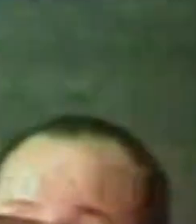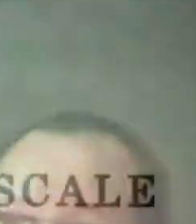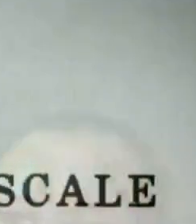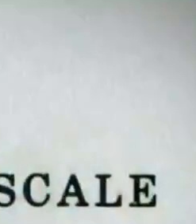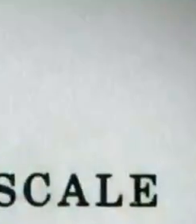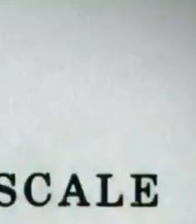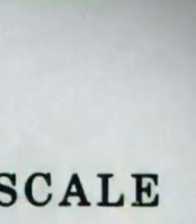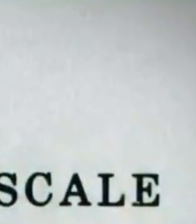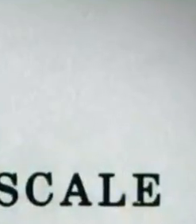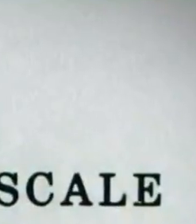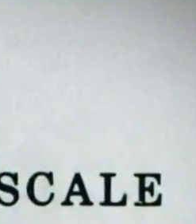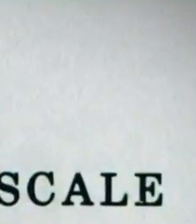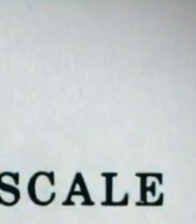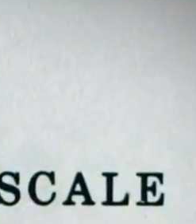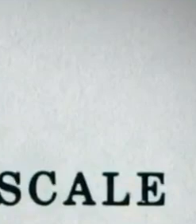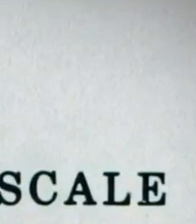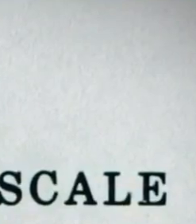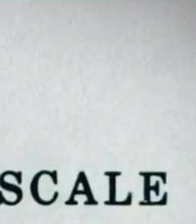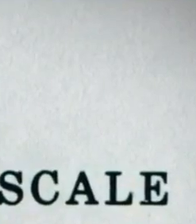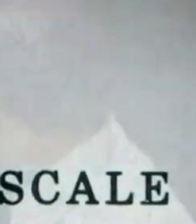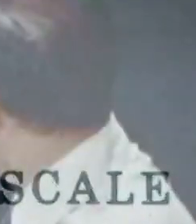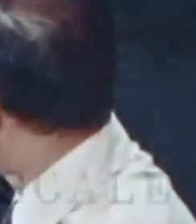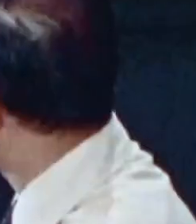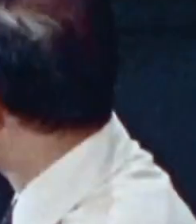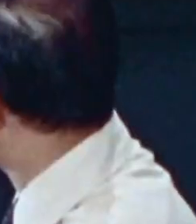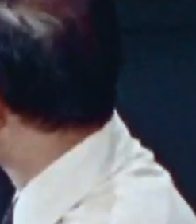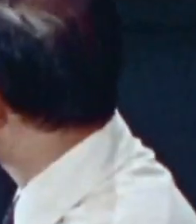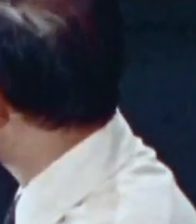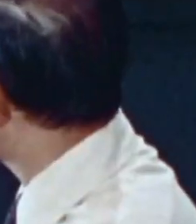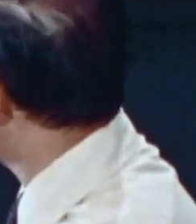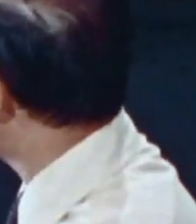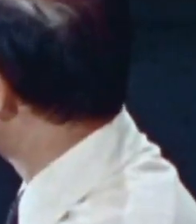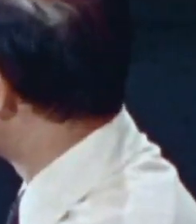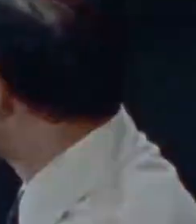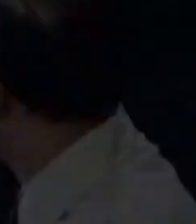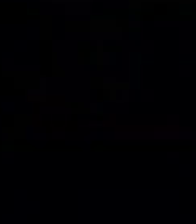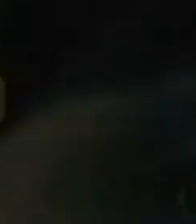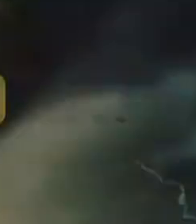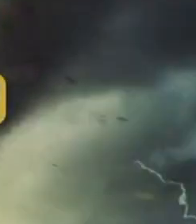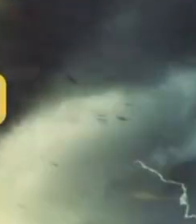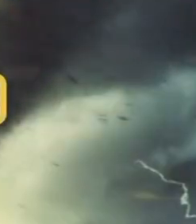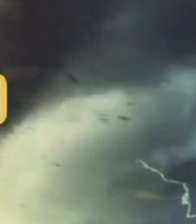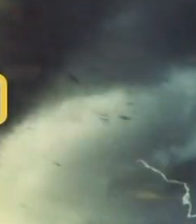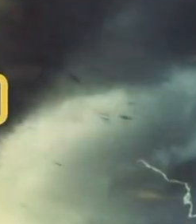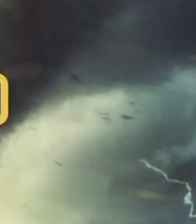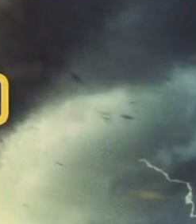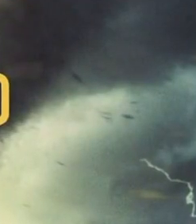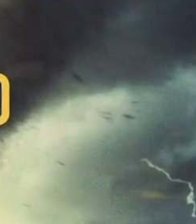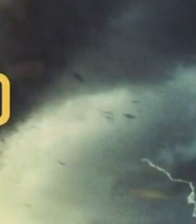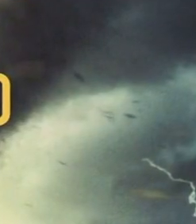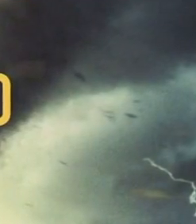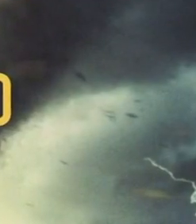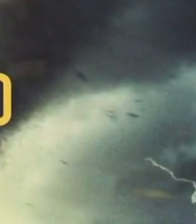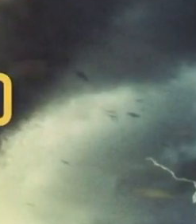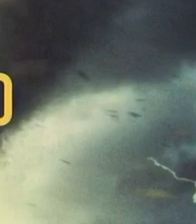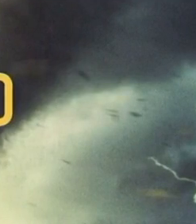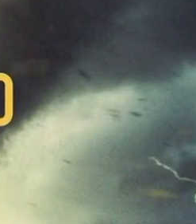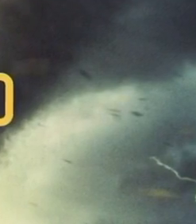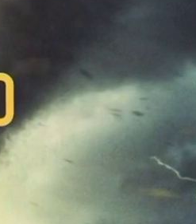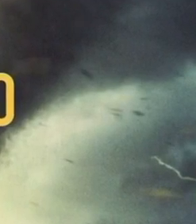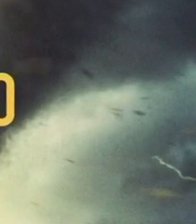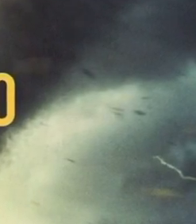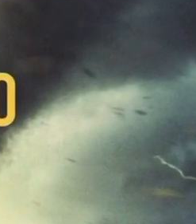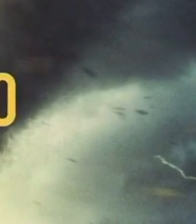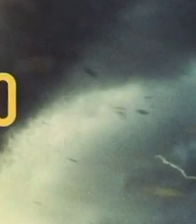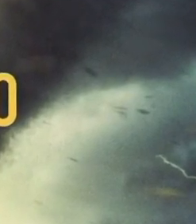beyond the accepted norm and saved lives. Mr. Tornado on American Experience. Tuesday, 9,